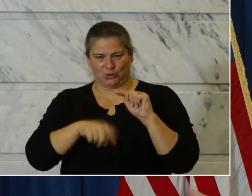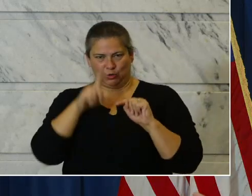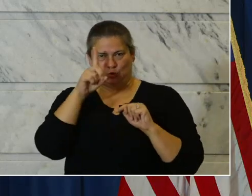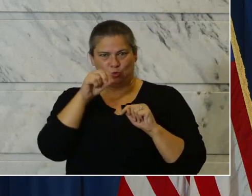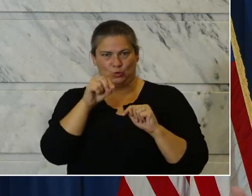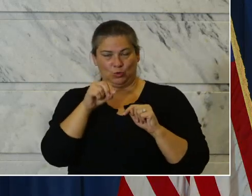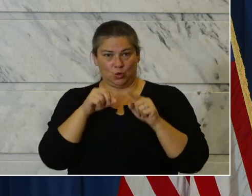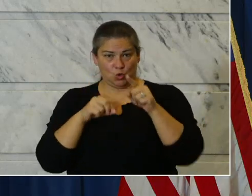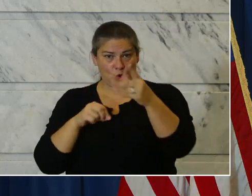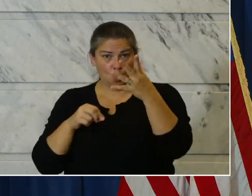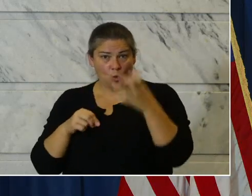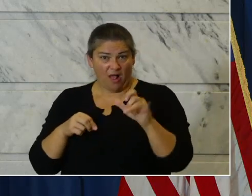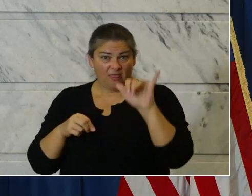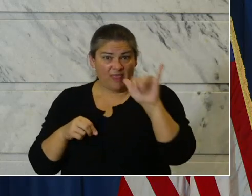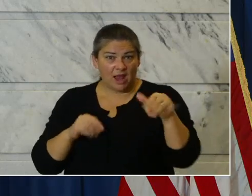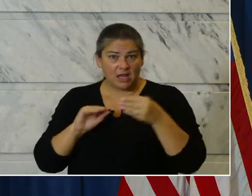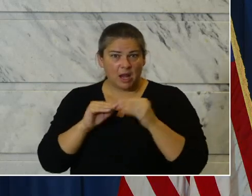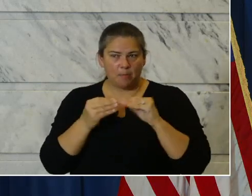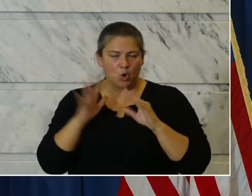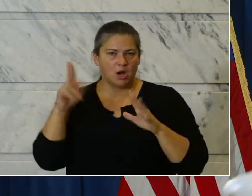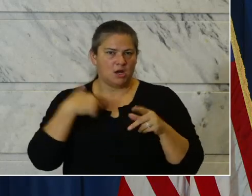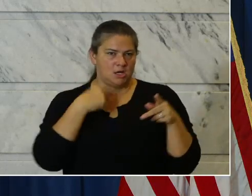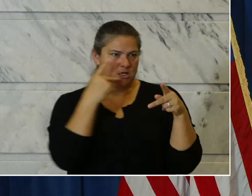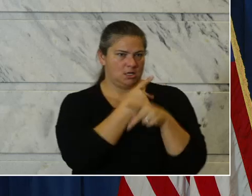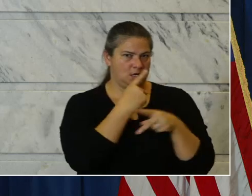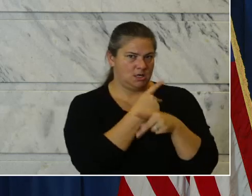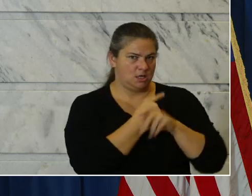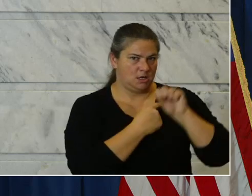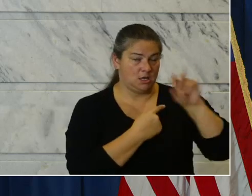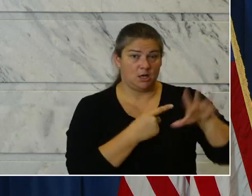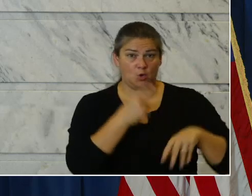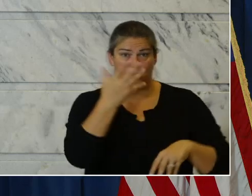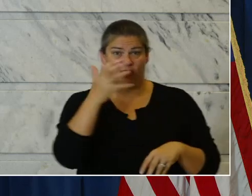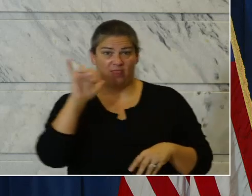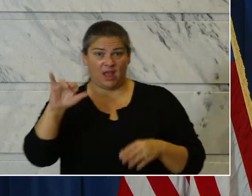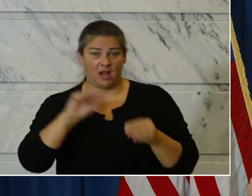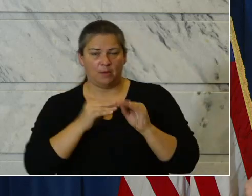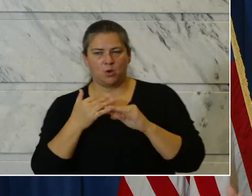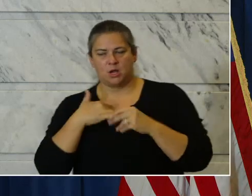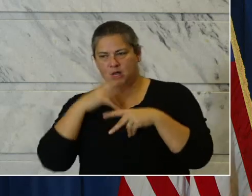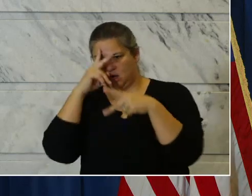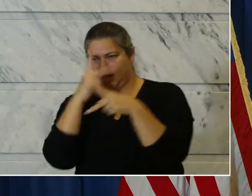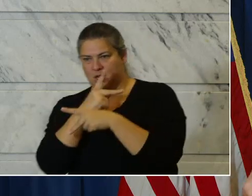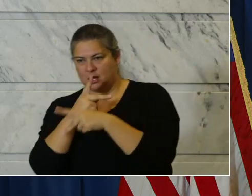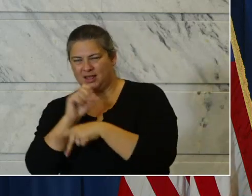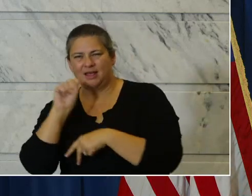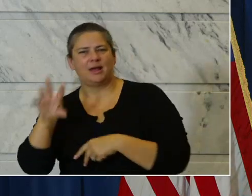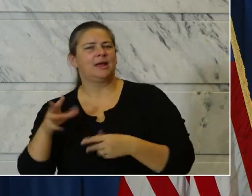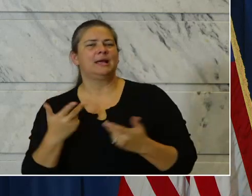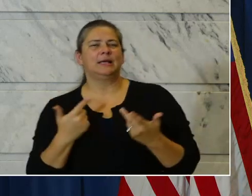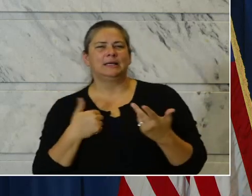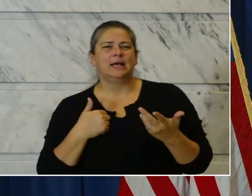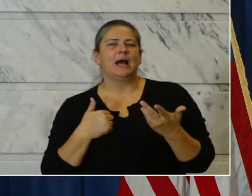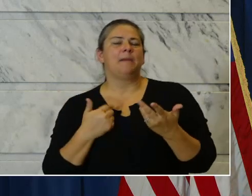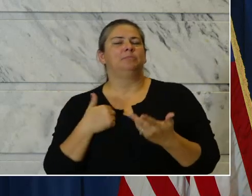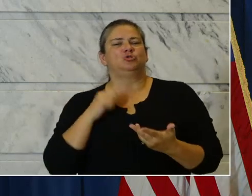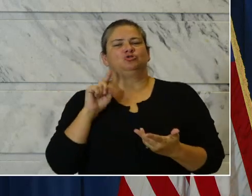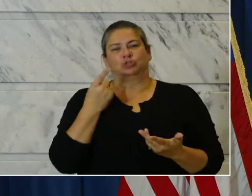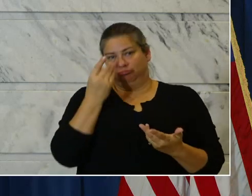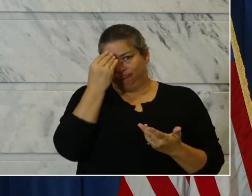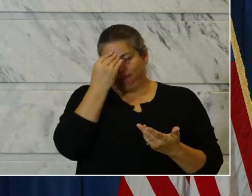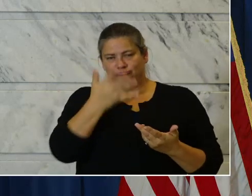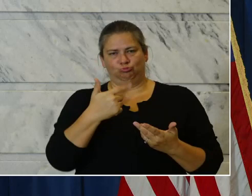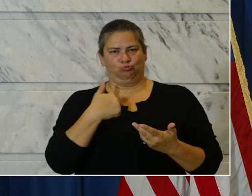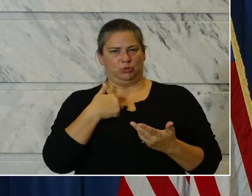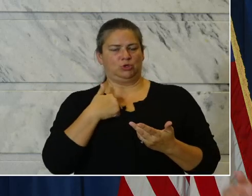who asks for them. So again, we'll keep trying. We'll respond to as many questions as we can, but please know we take this very seriously, and we're